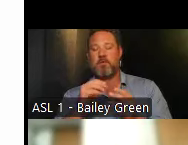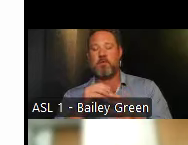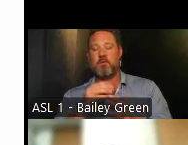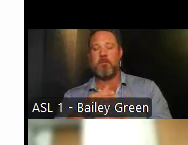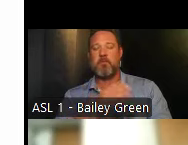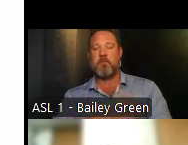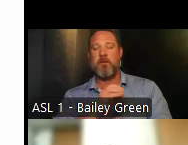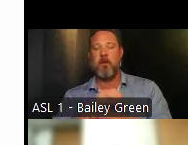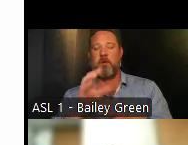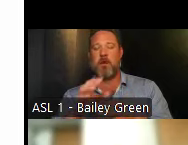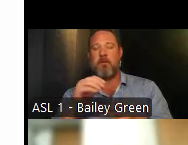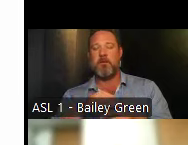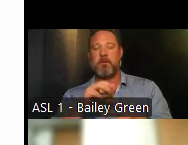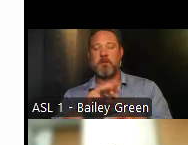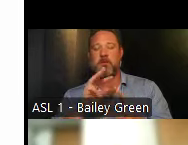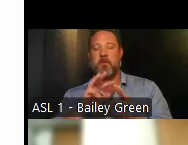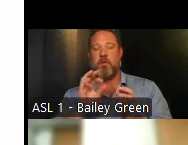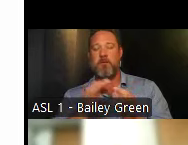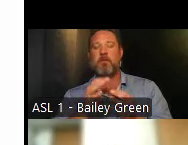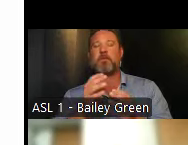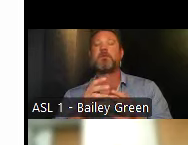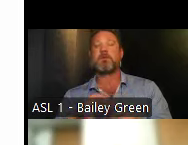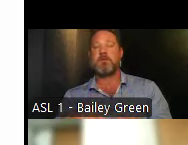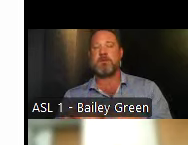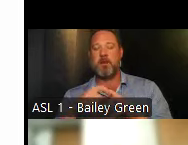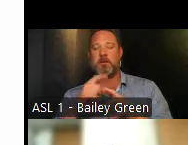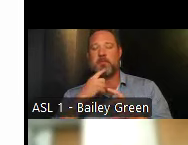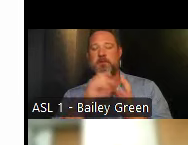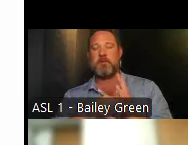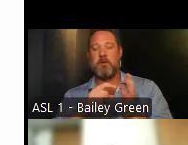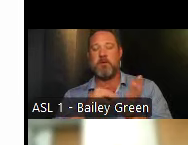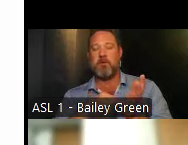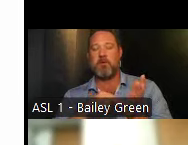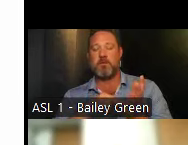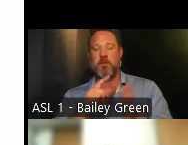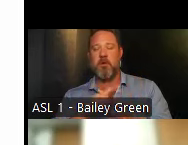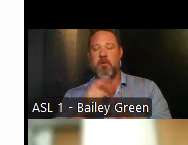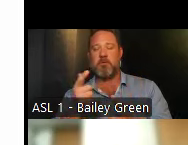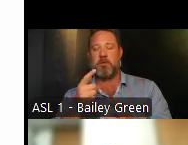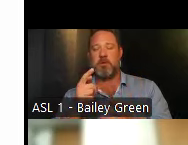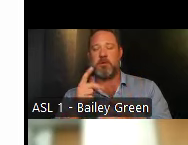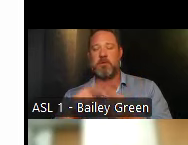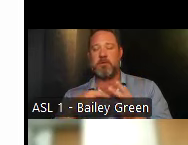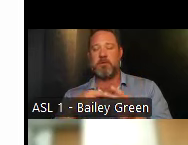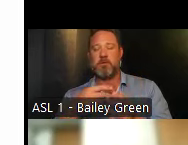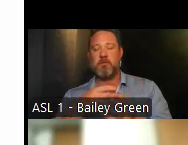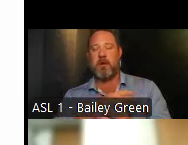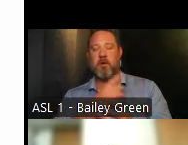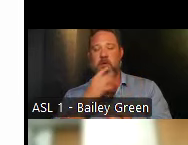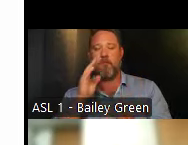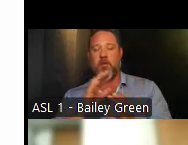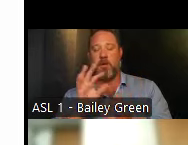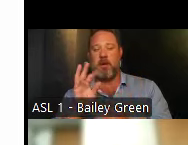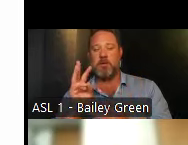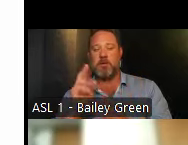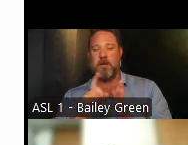invest in workforce. It suspends the requirement for skilled nursing facilities to have an alternate source of power for no fewer than 96 hours